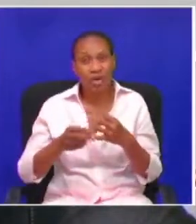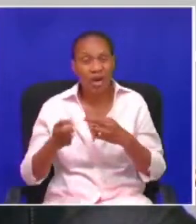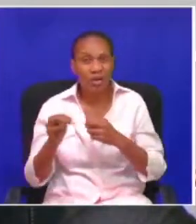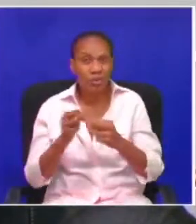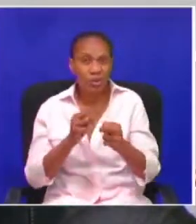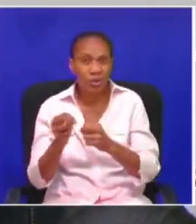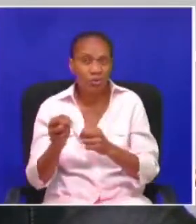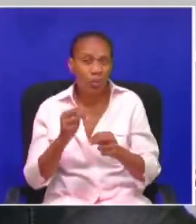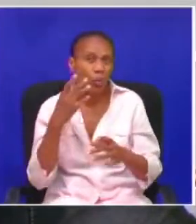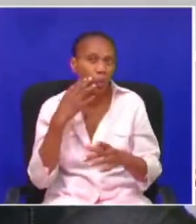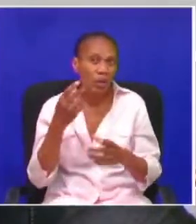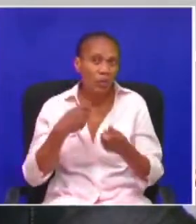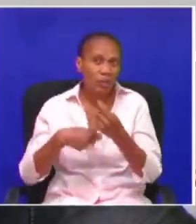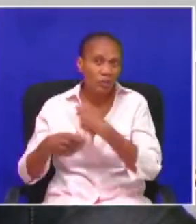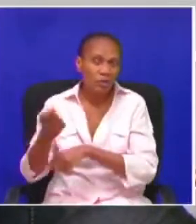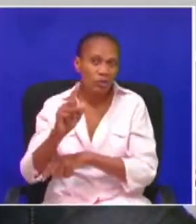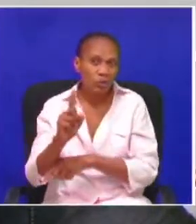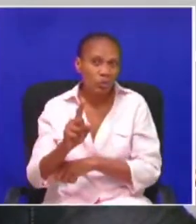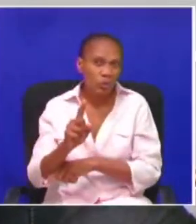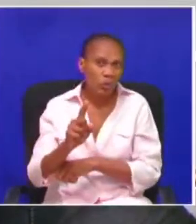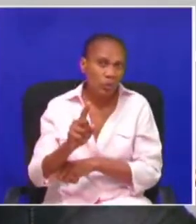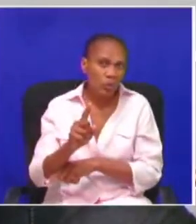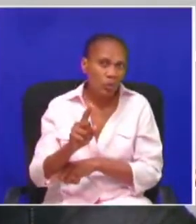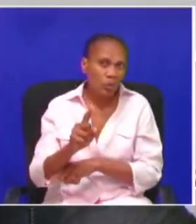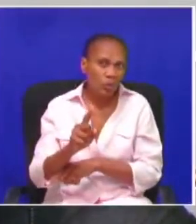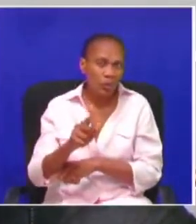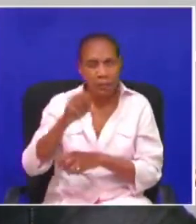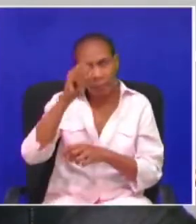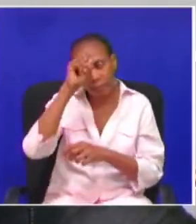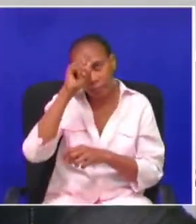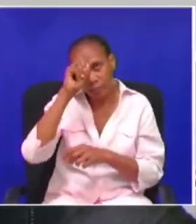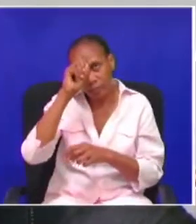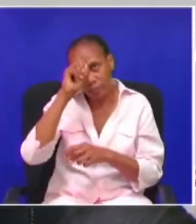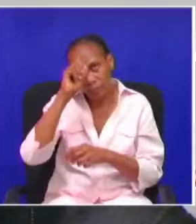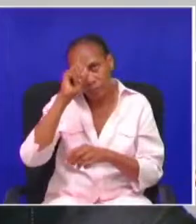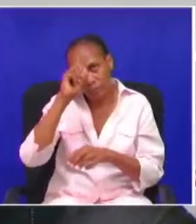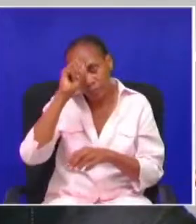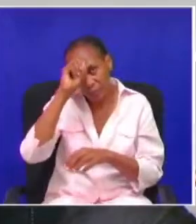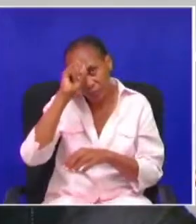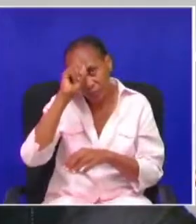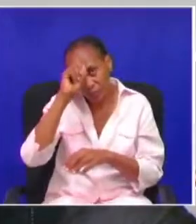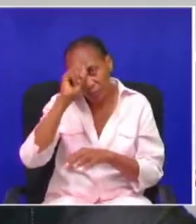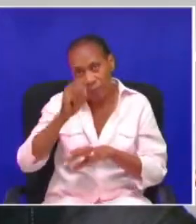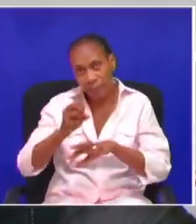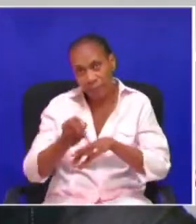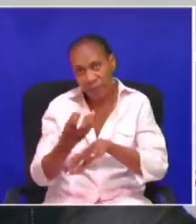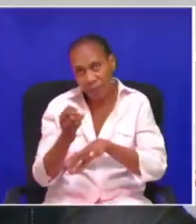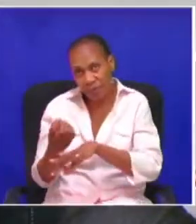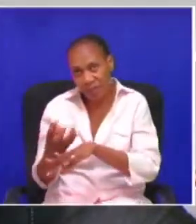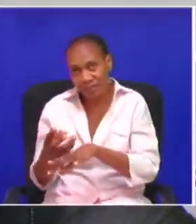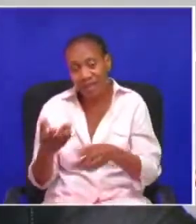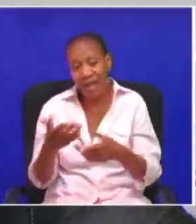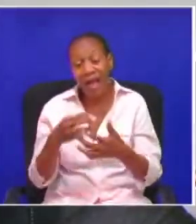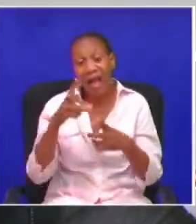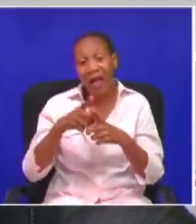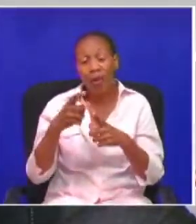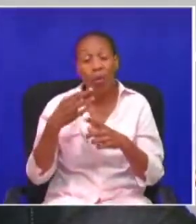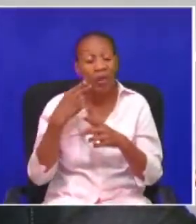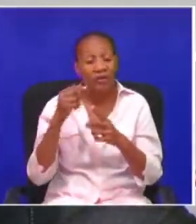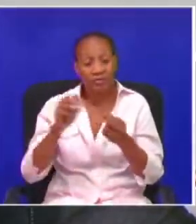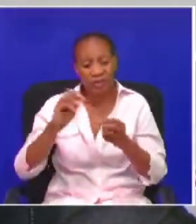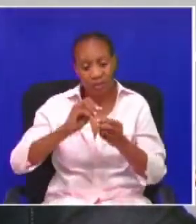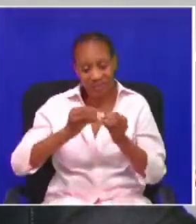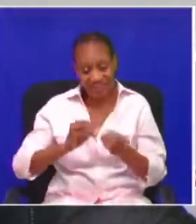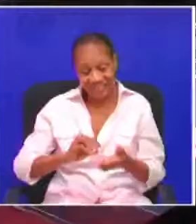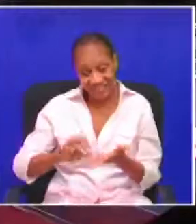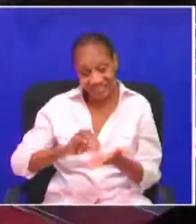of the critical minerals after beneficiation in South Africa. Thank you. The Honourable